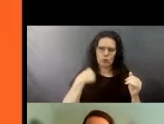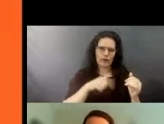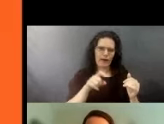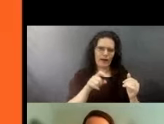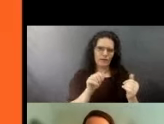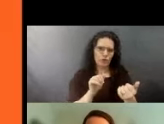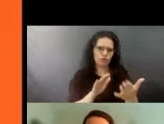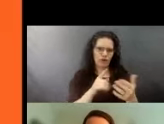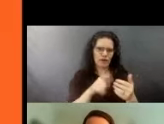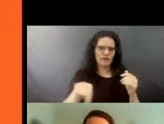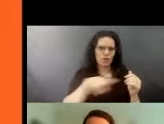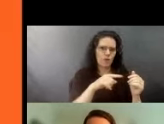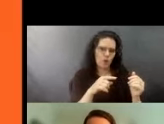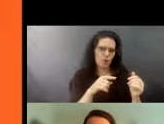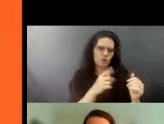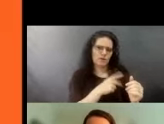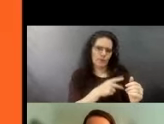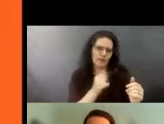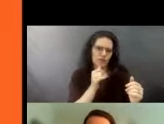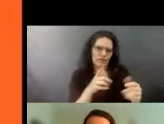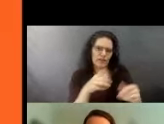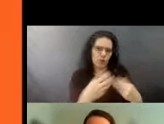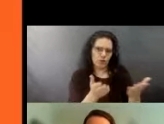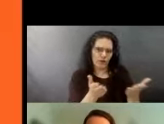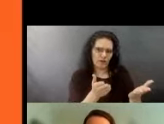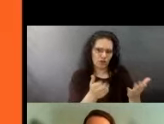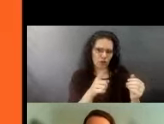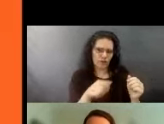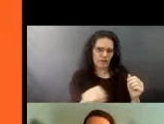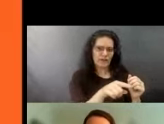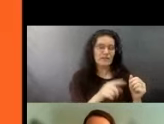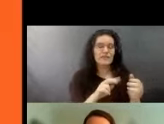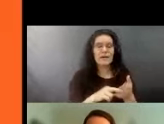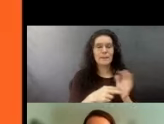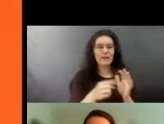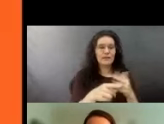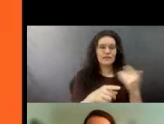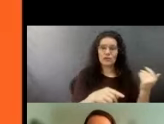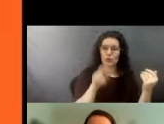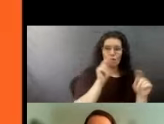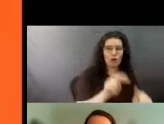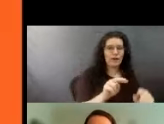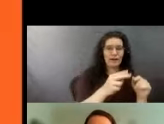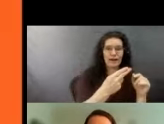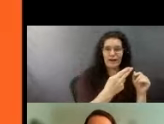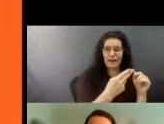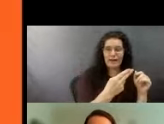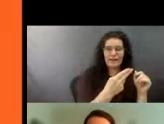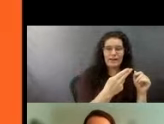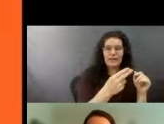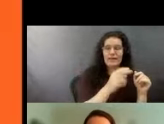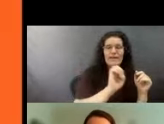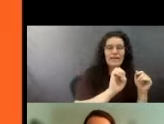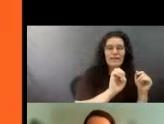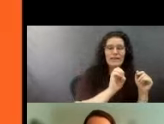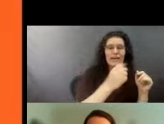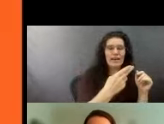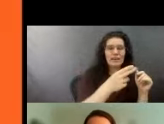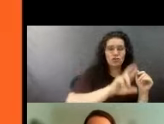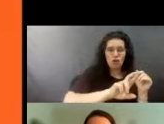patient population that we serve. And that does require looking at everything from the EHR as your data set to